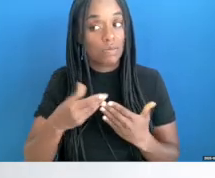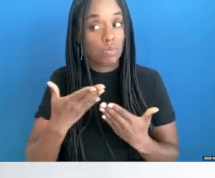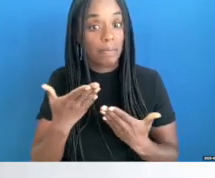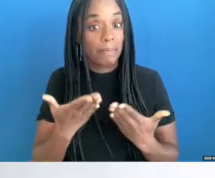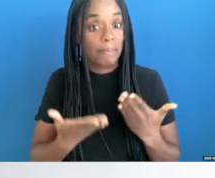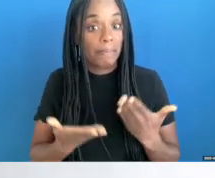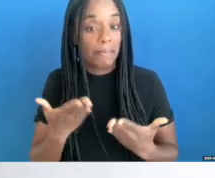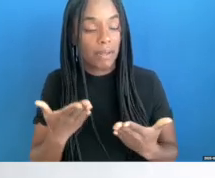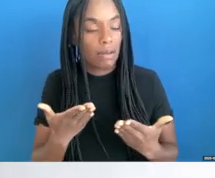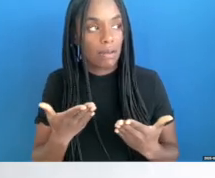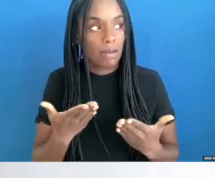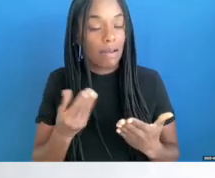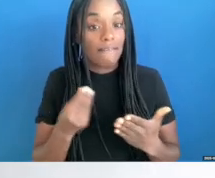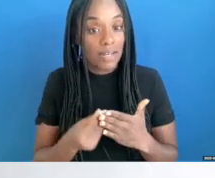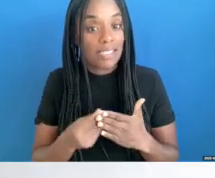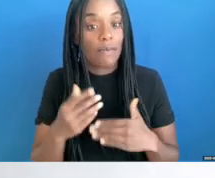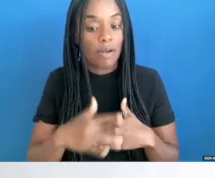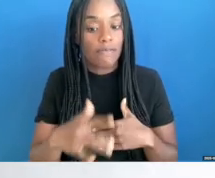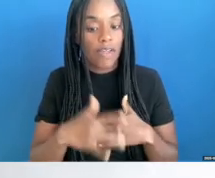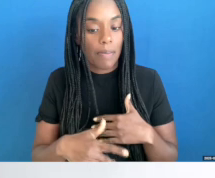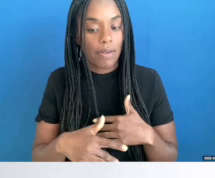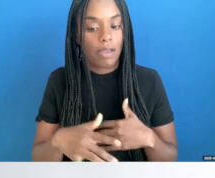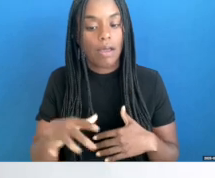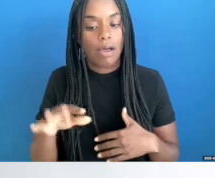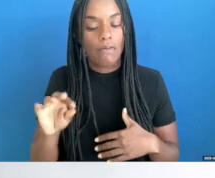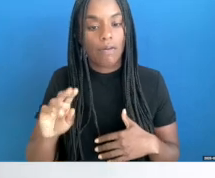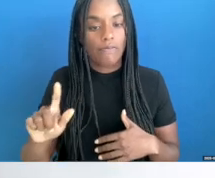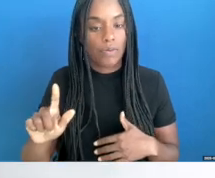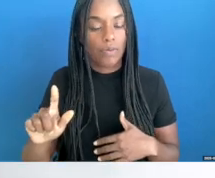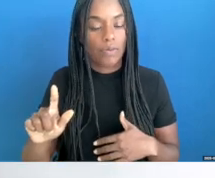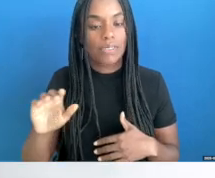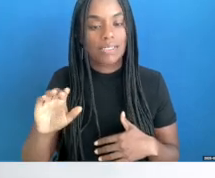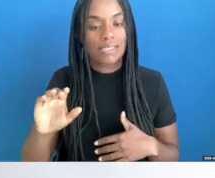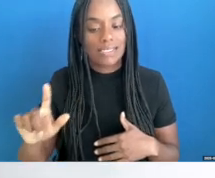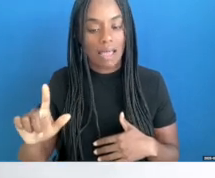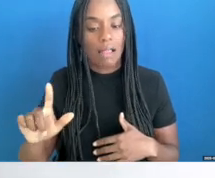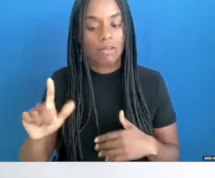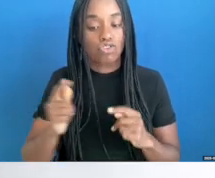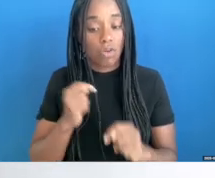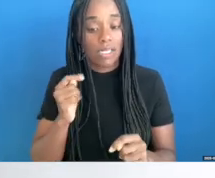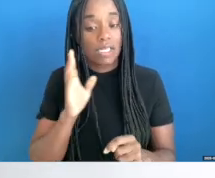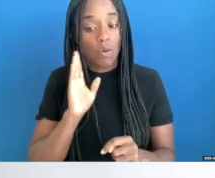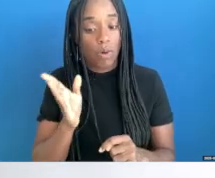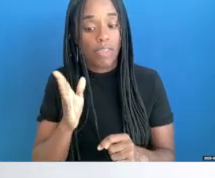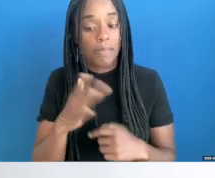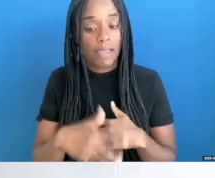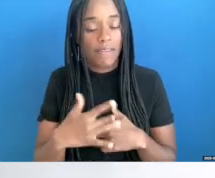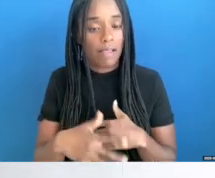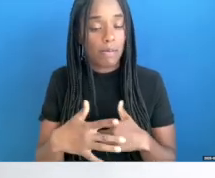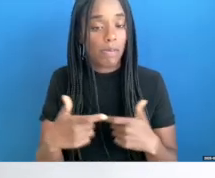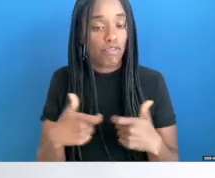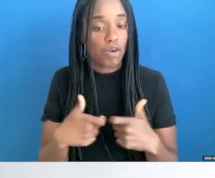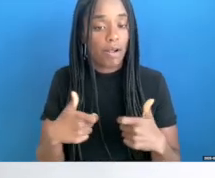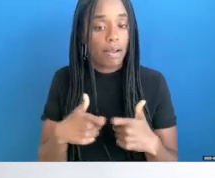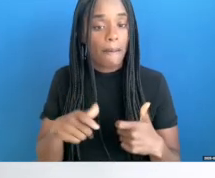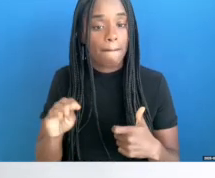be funds that had been available for fuel cell trucks will be available for battery electric if there are issues there or something along those lines. But I'll